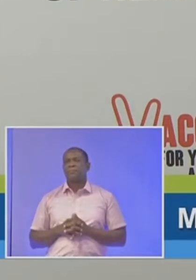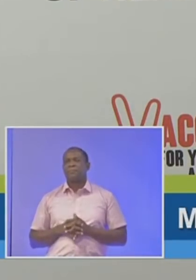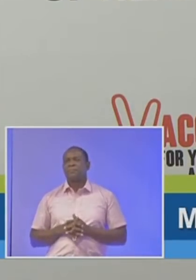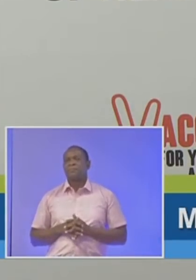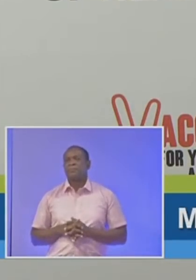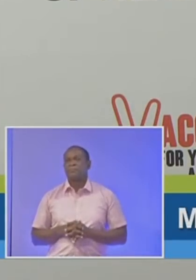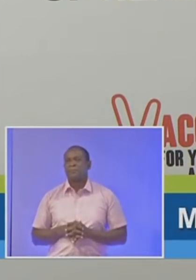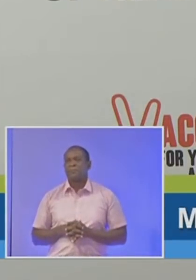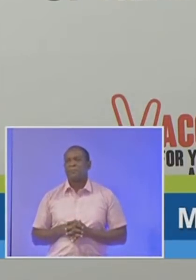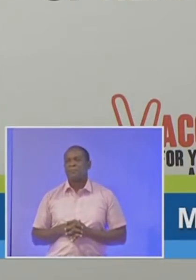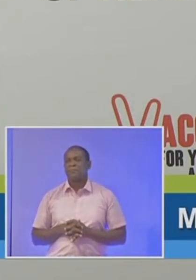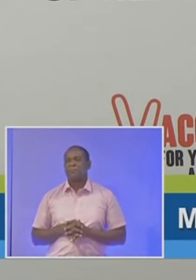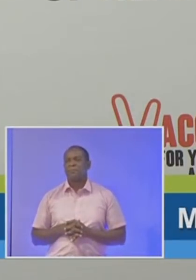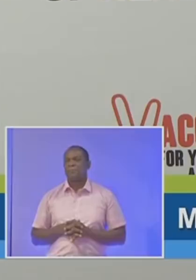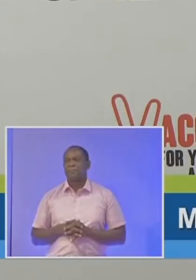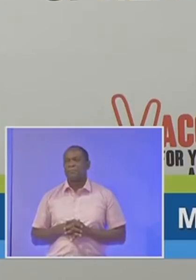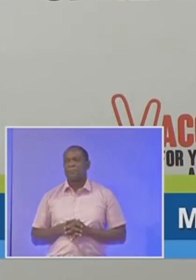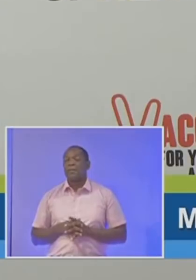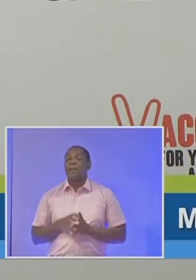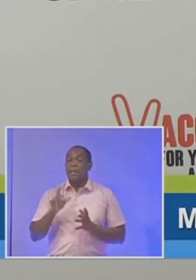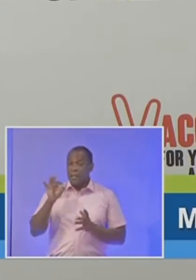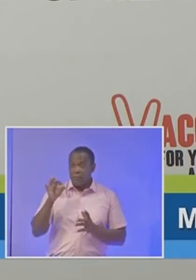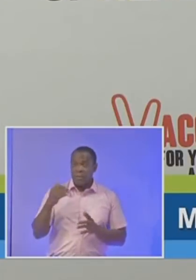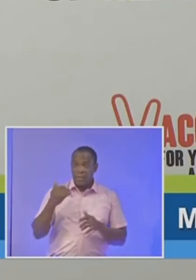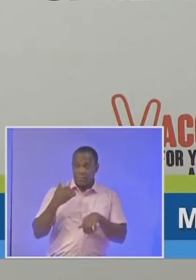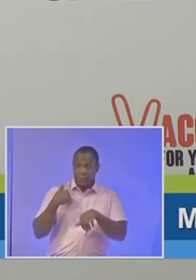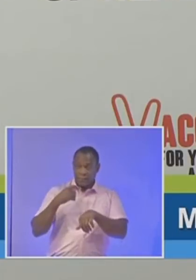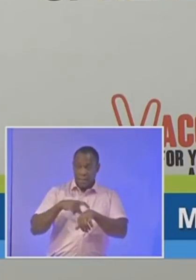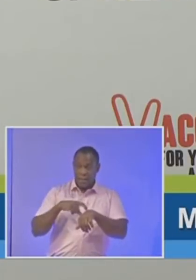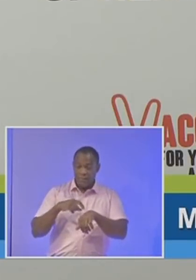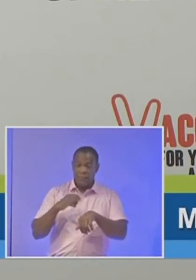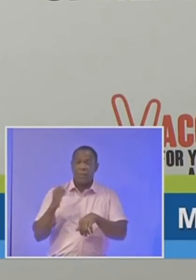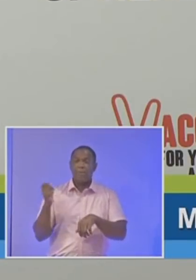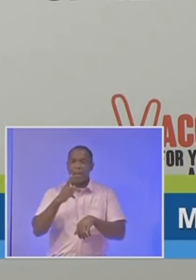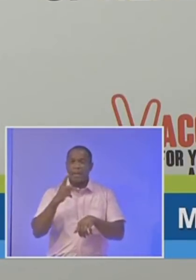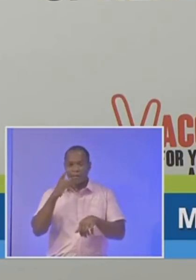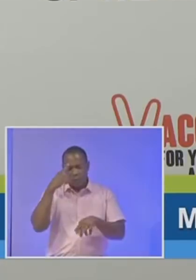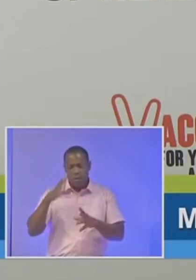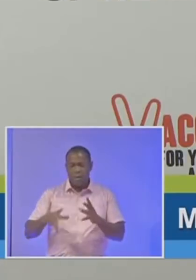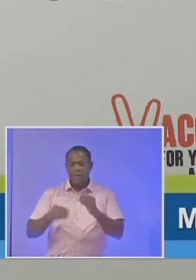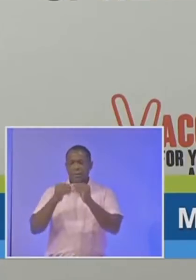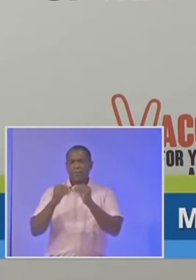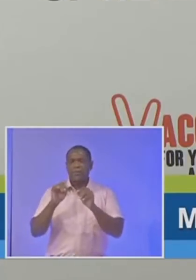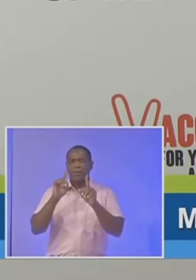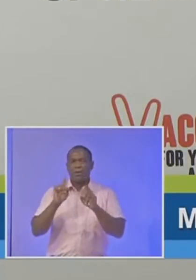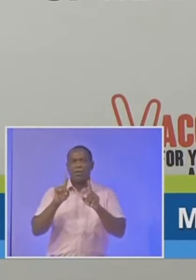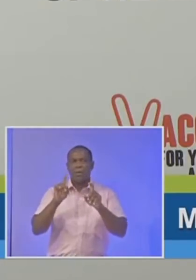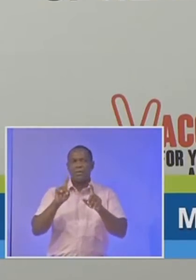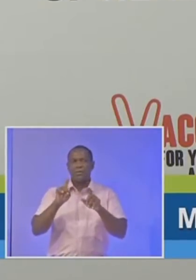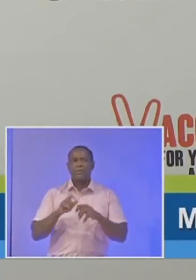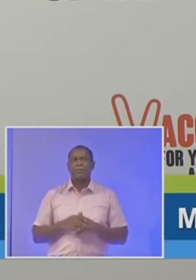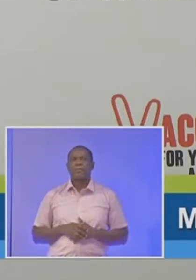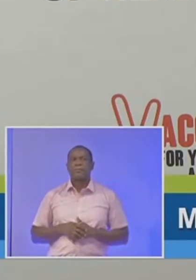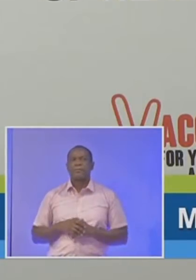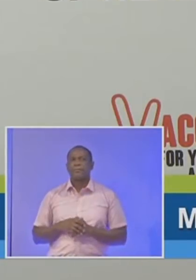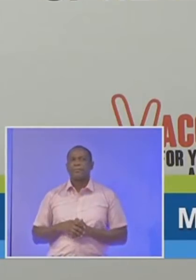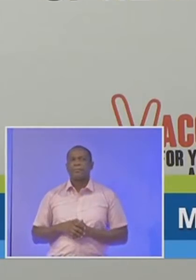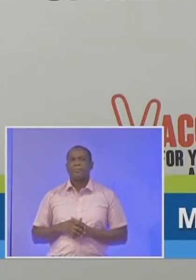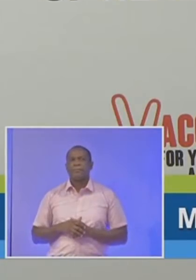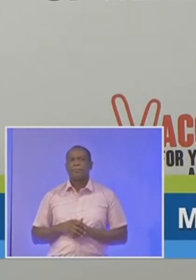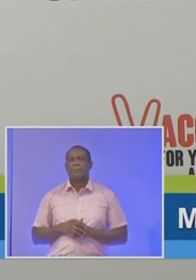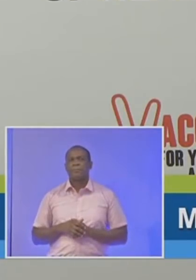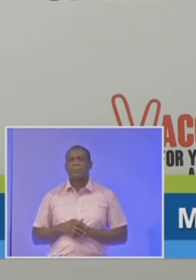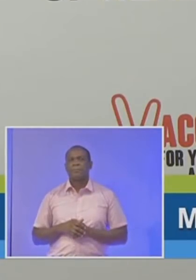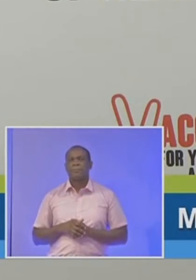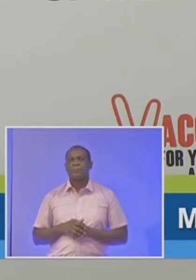will come back to you for additional questions. Again, please make your questions as concise as possible. We begin